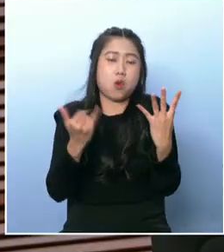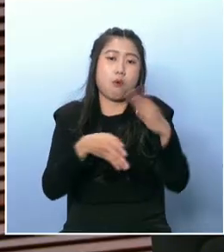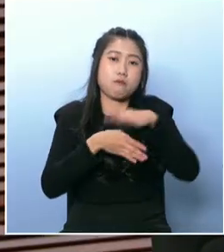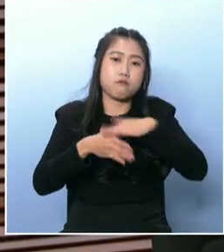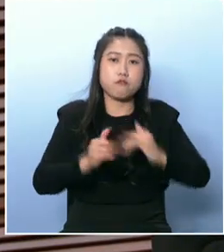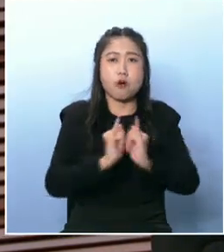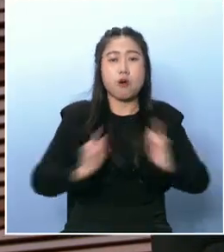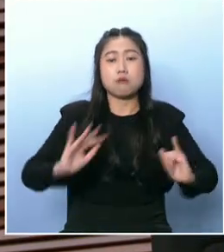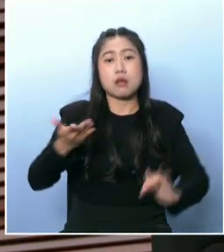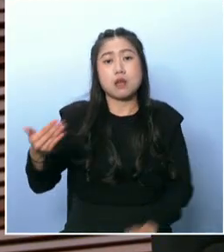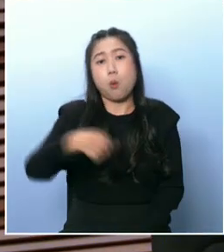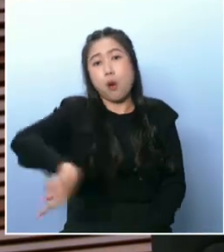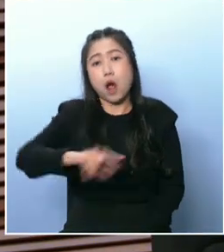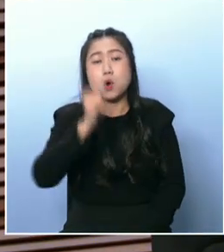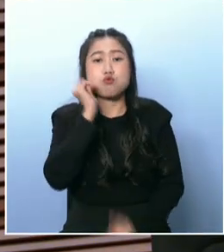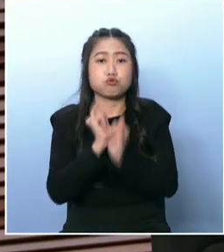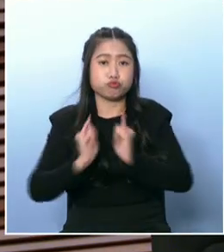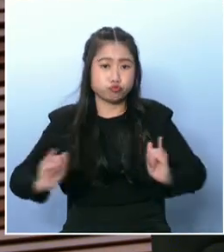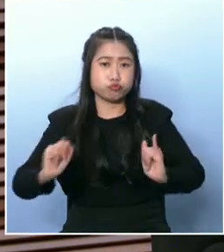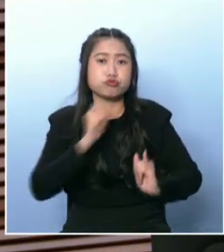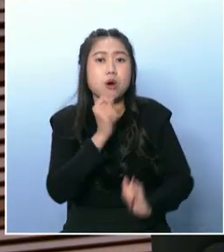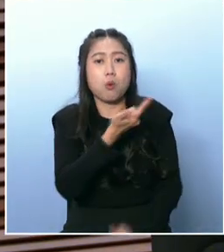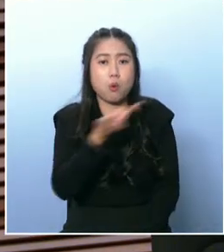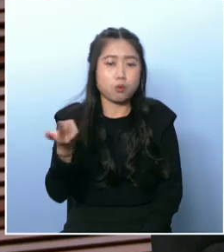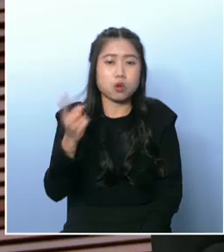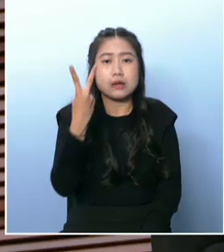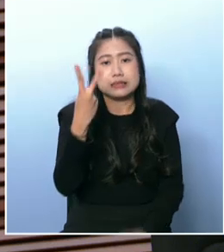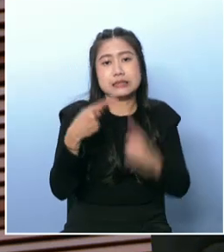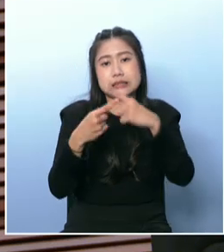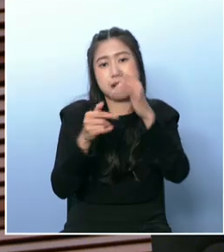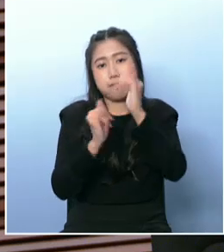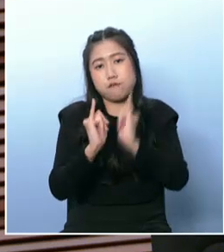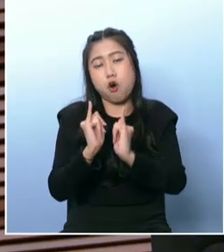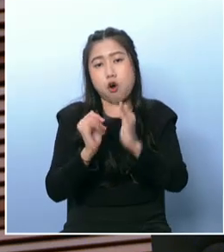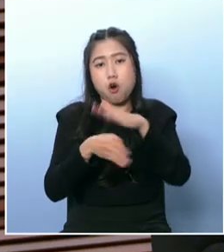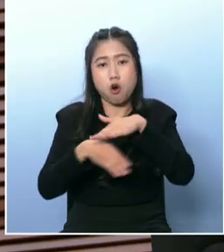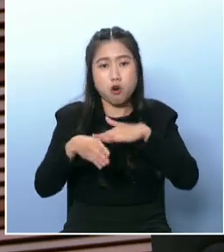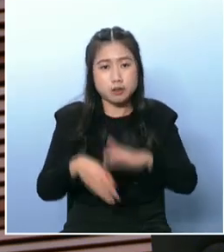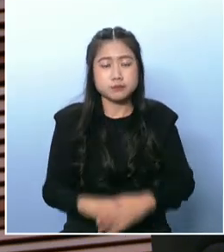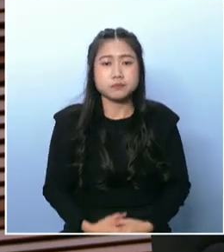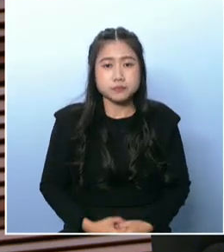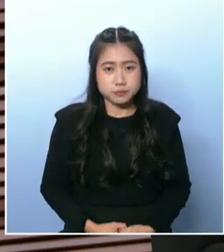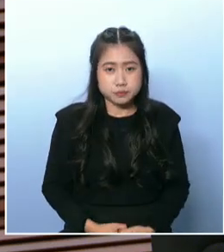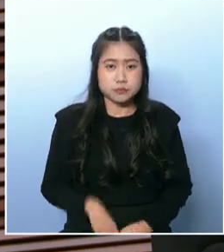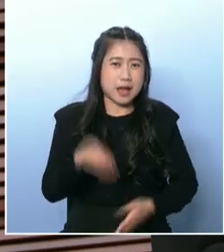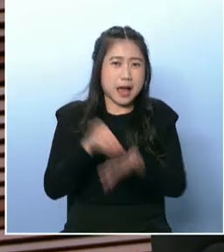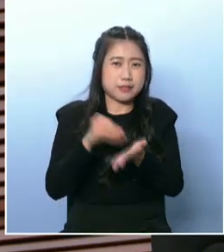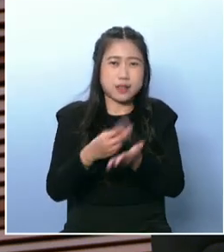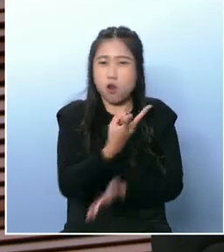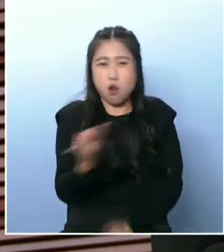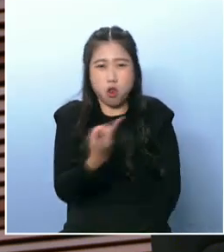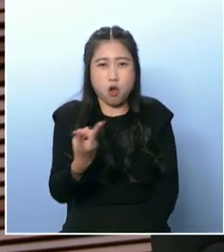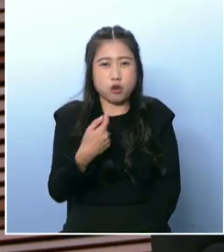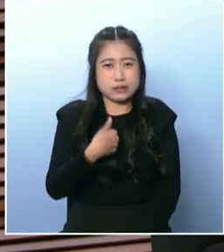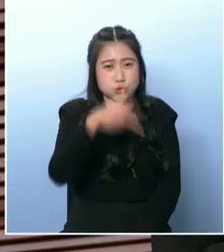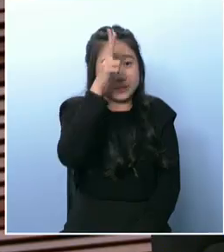have 4 to 6 person hostels, but in the Bay Area, a lot of the hostels have 2-person rooms, and they